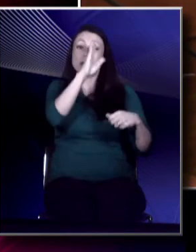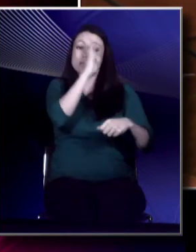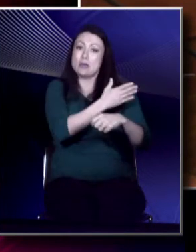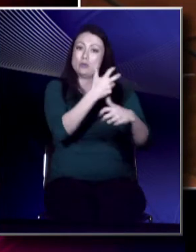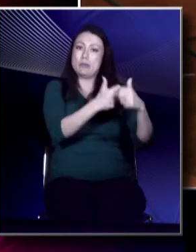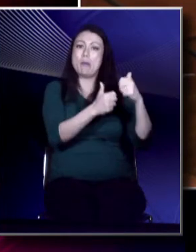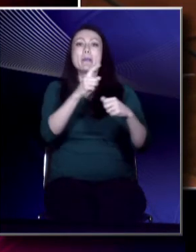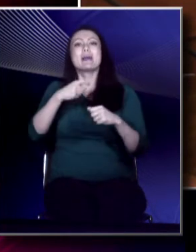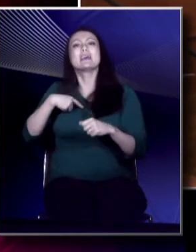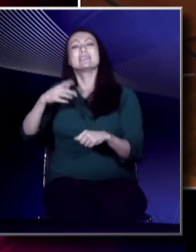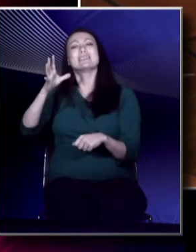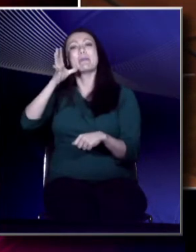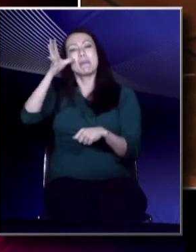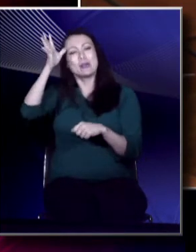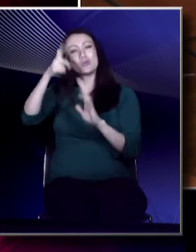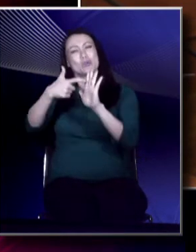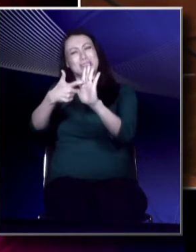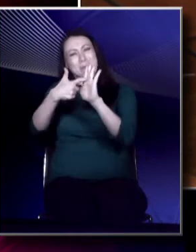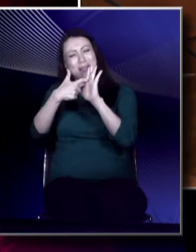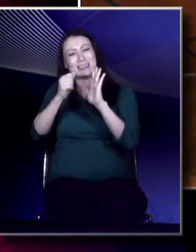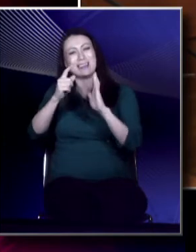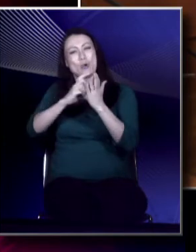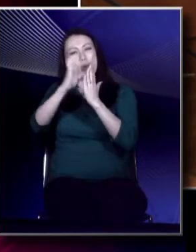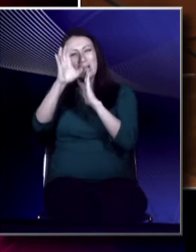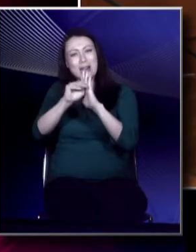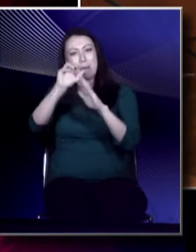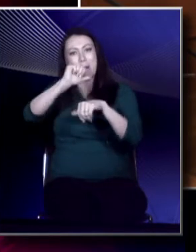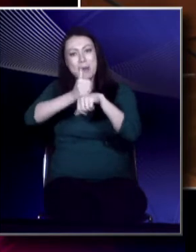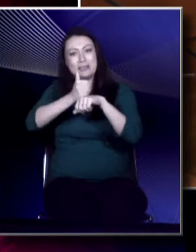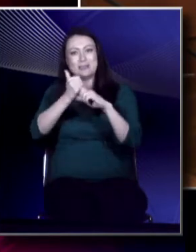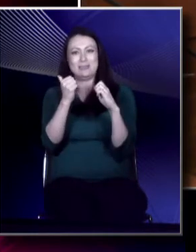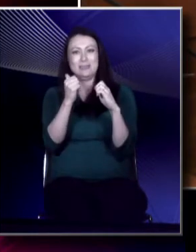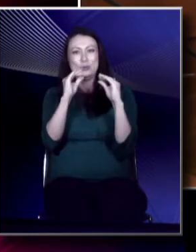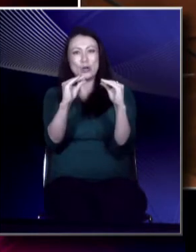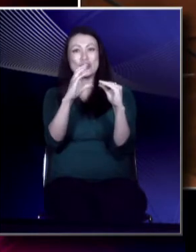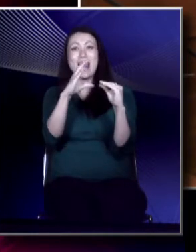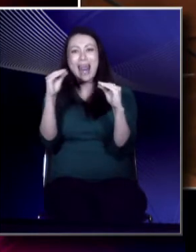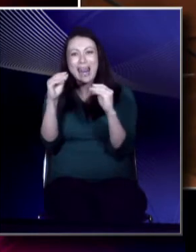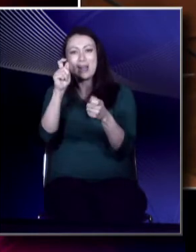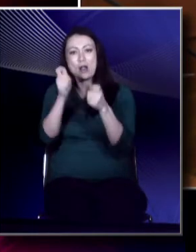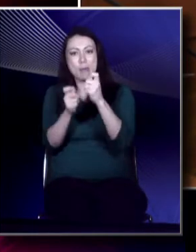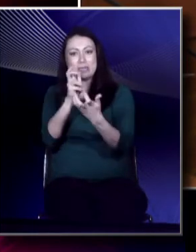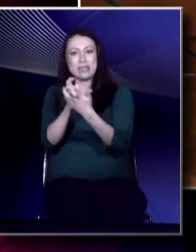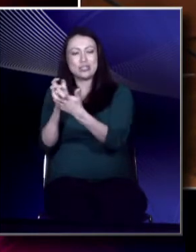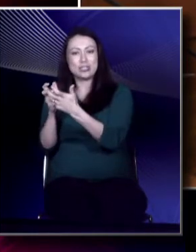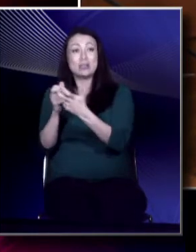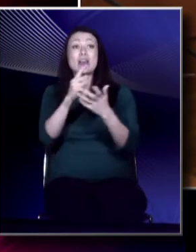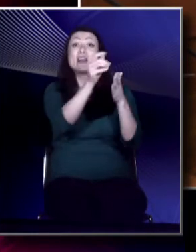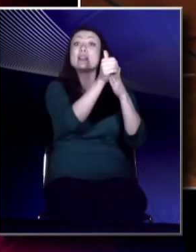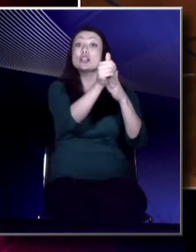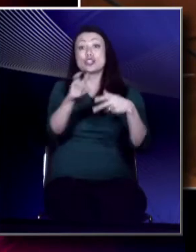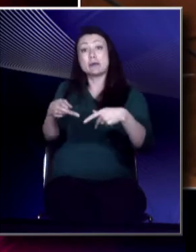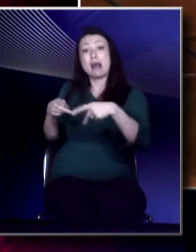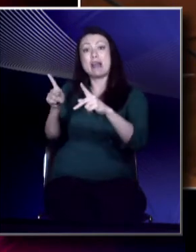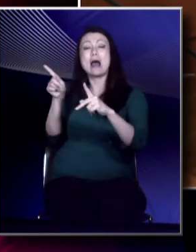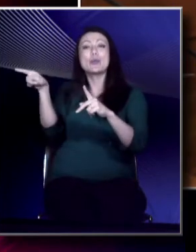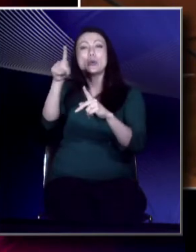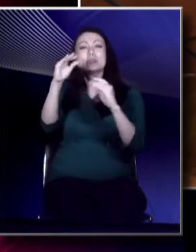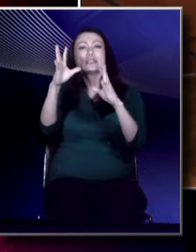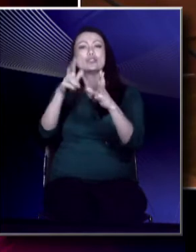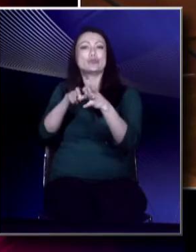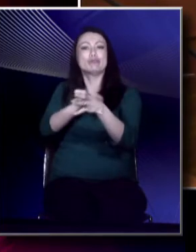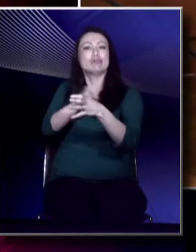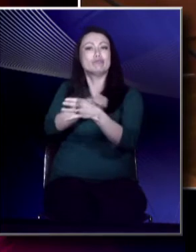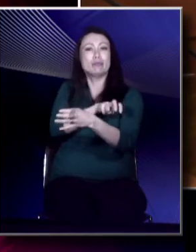curriculum-based instruction and the inclusion of accommodations in his instruction. The leadership of this organization allowed it and still does, as evidenced by the fact that we're